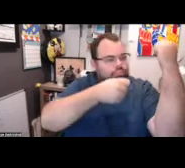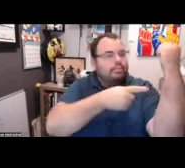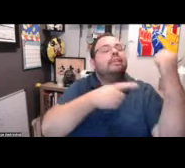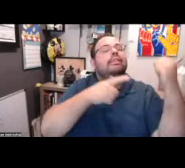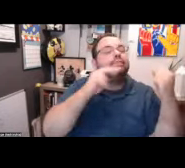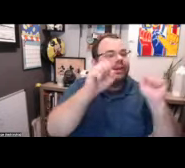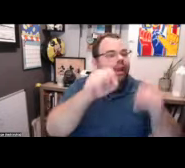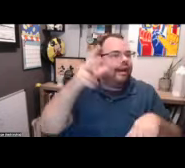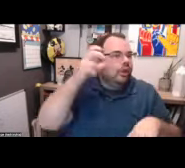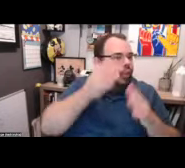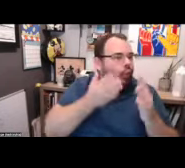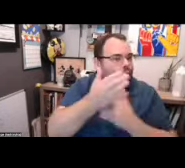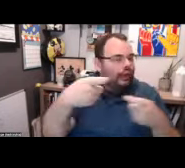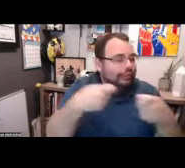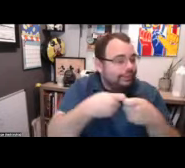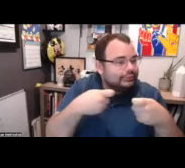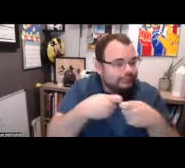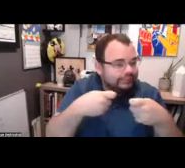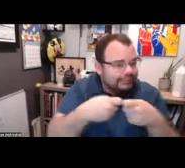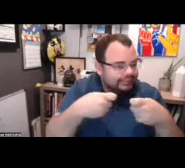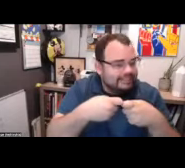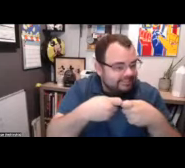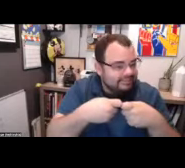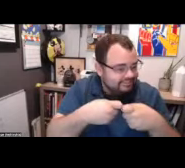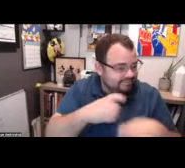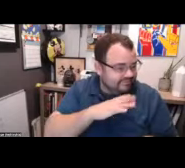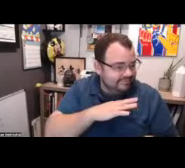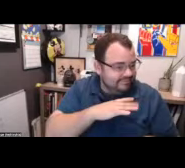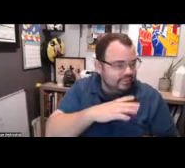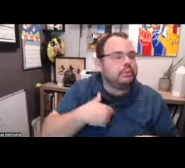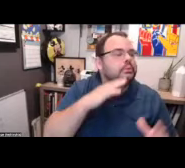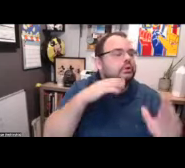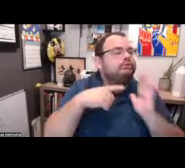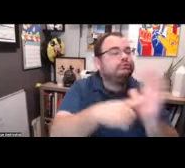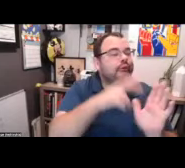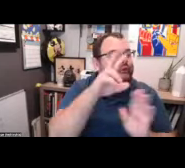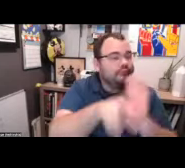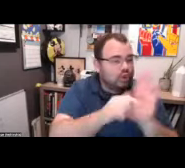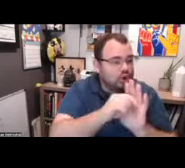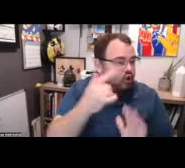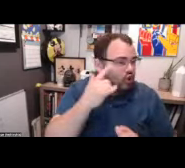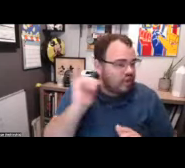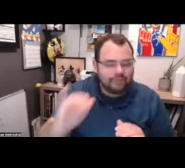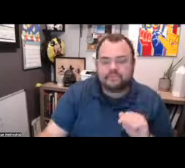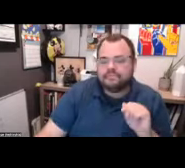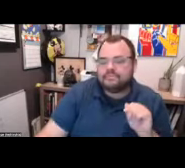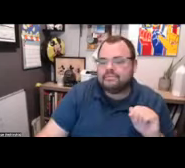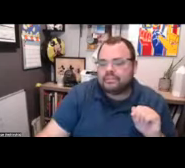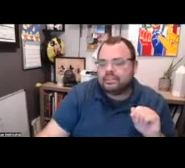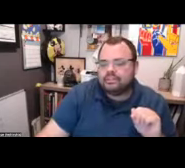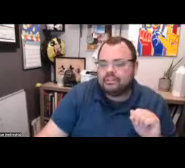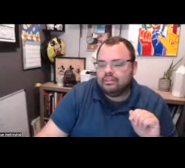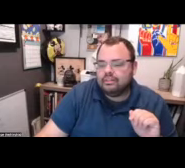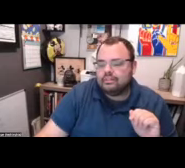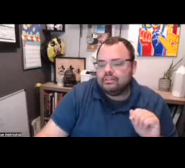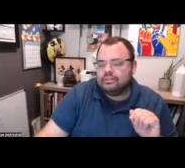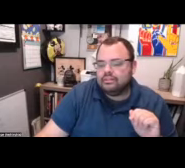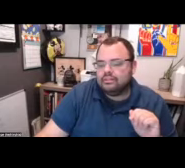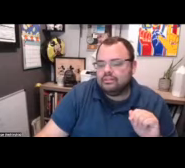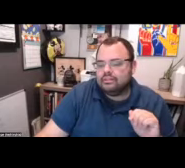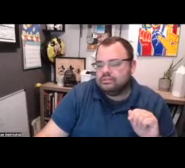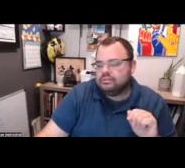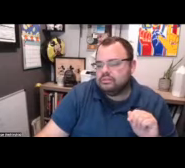So it's electrical impulses that are sent. So you're gonna be able to hear electronically. And I'm gonna show you a